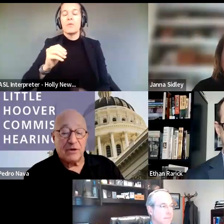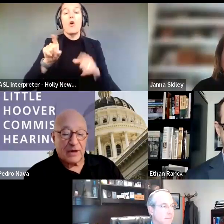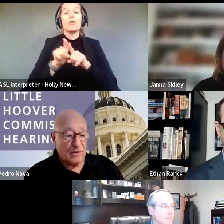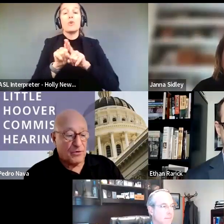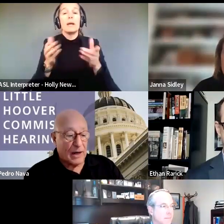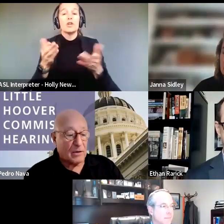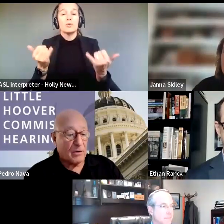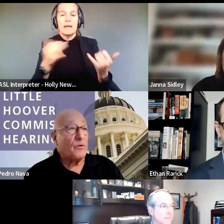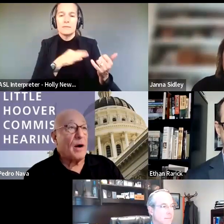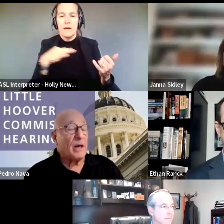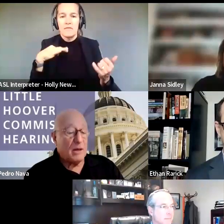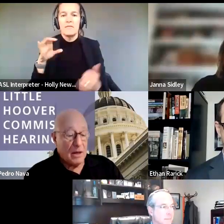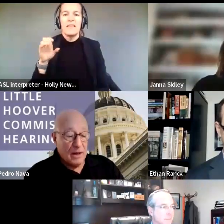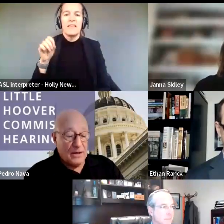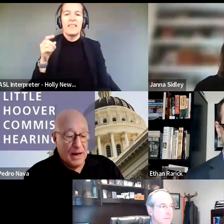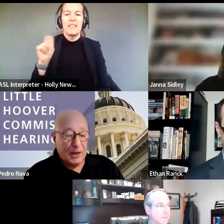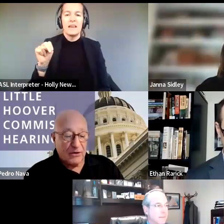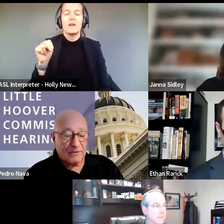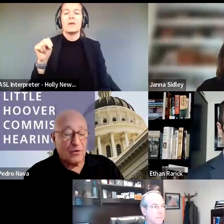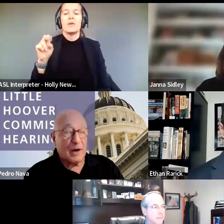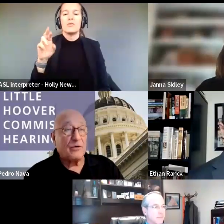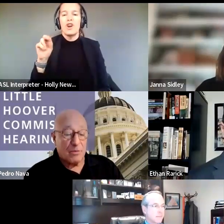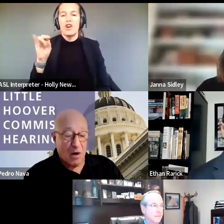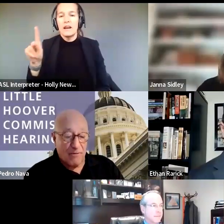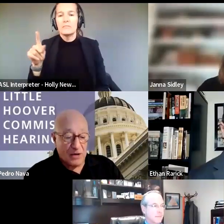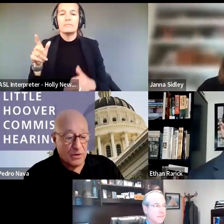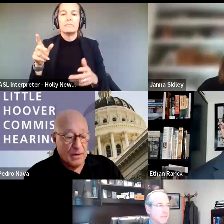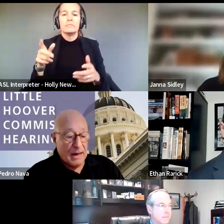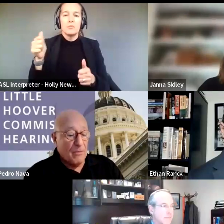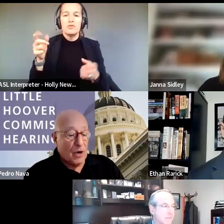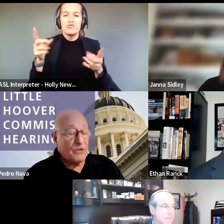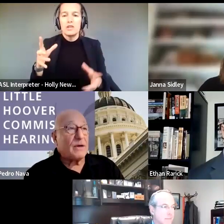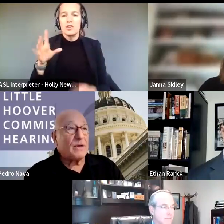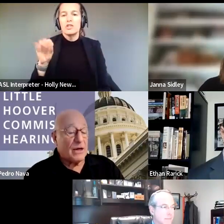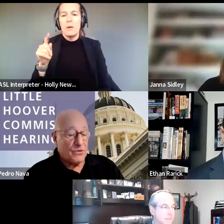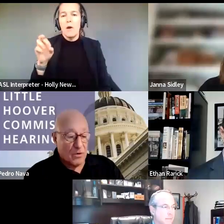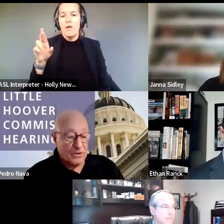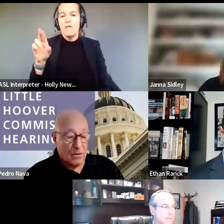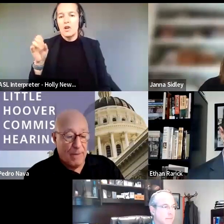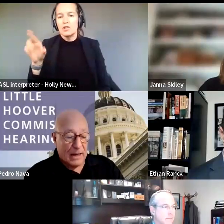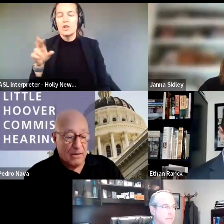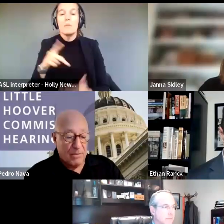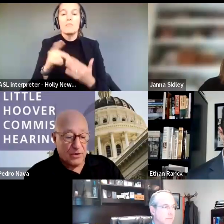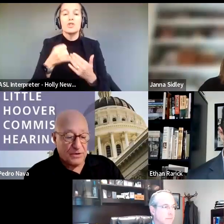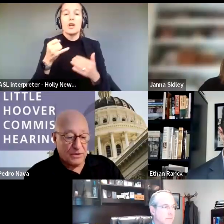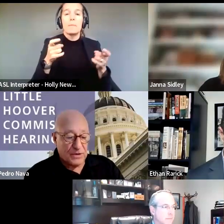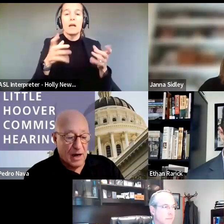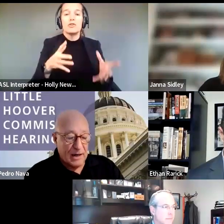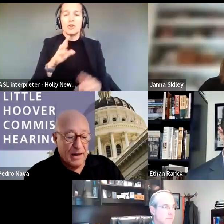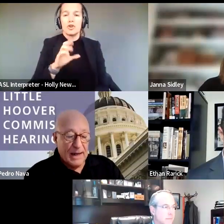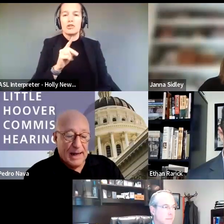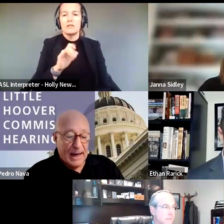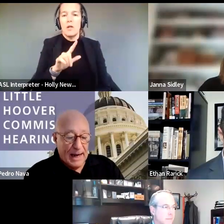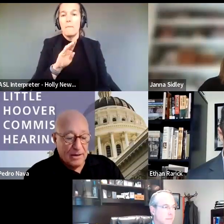staff, Executive Director Ethan Rarick, Deputy Executive Director Tamar Foster, Project Manager Crystal Beckham and Tristan